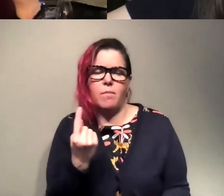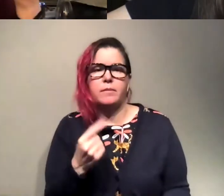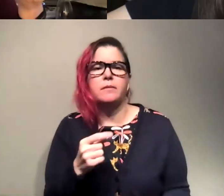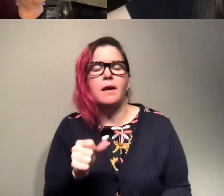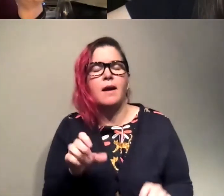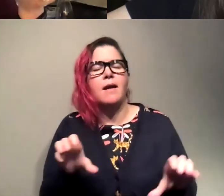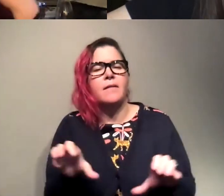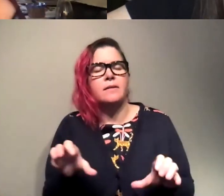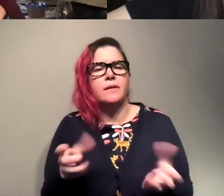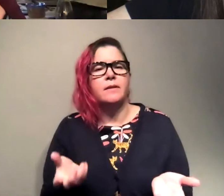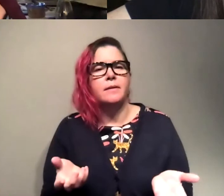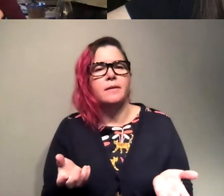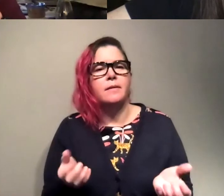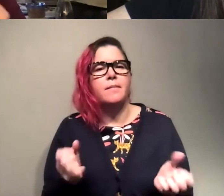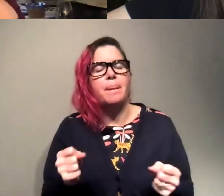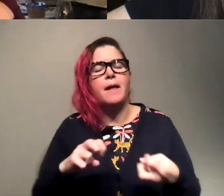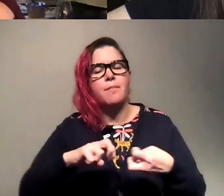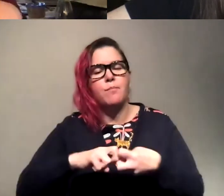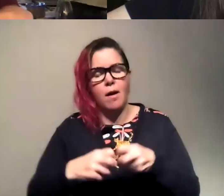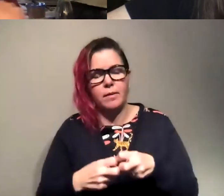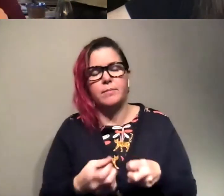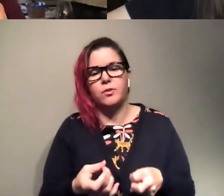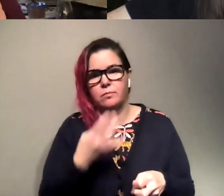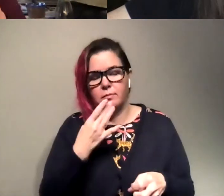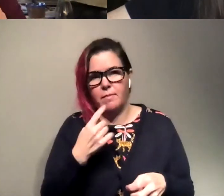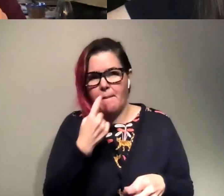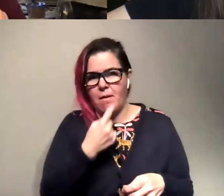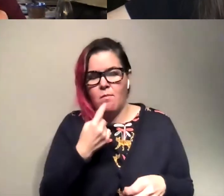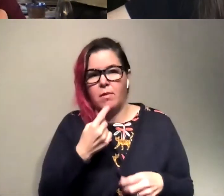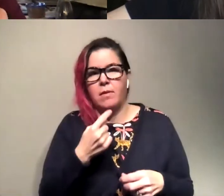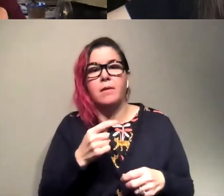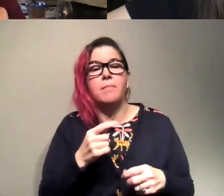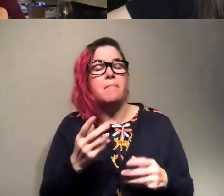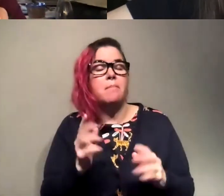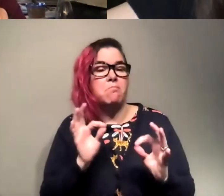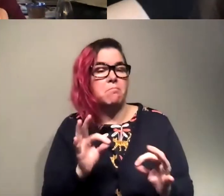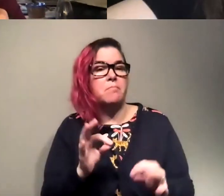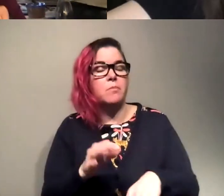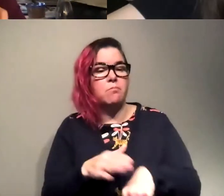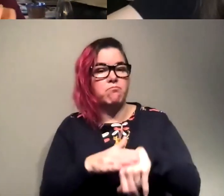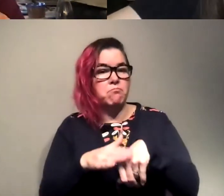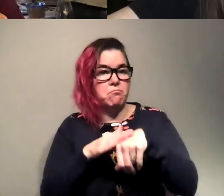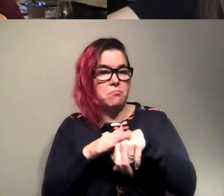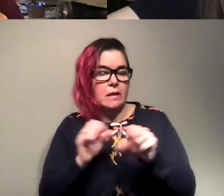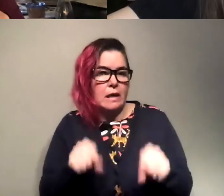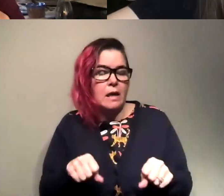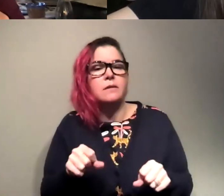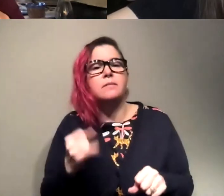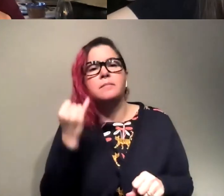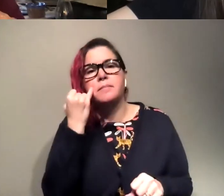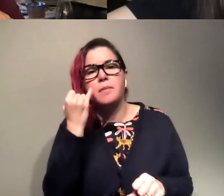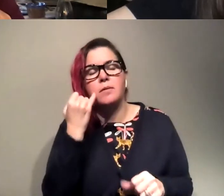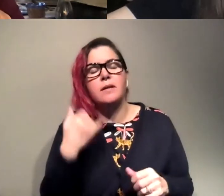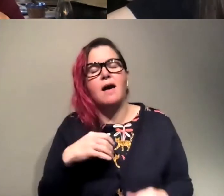be problematic to take by mouth, but they might be perfectly fine to put on your skin. So that if you have like a